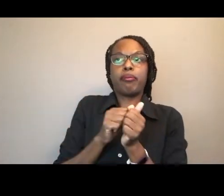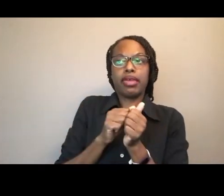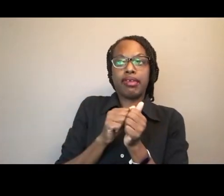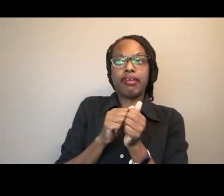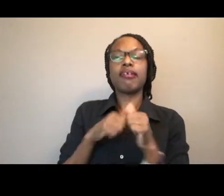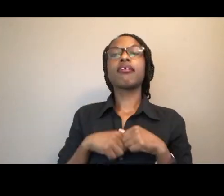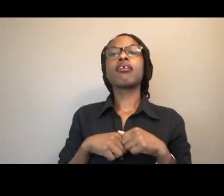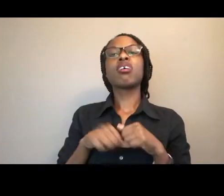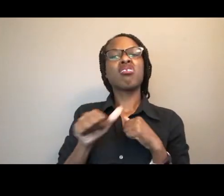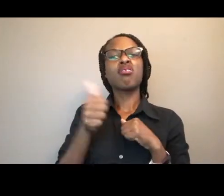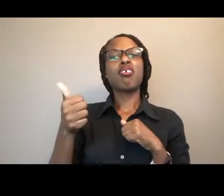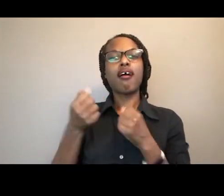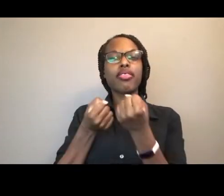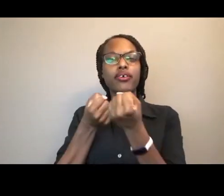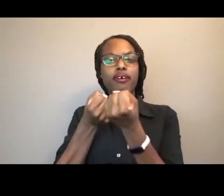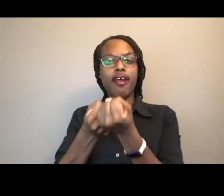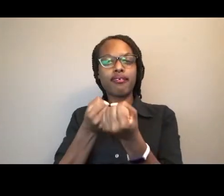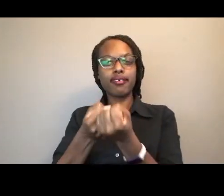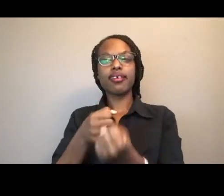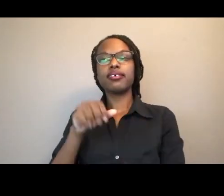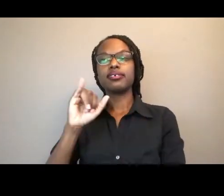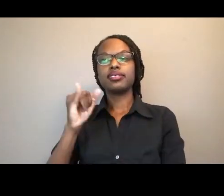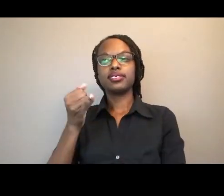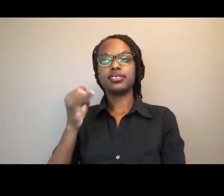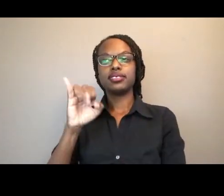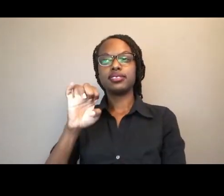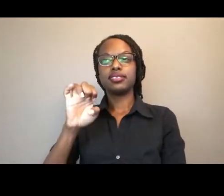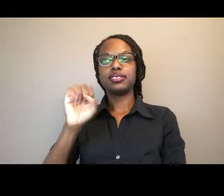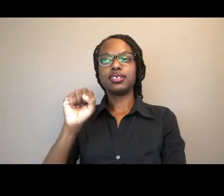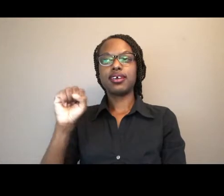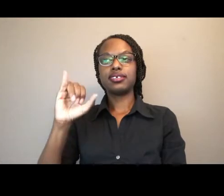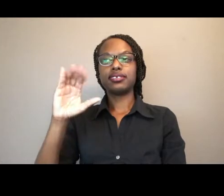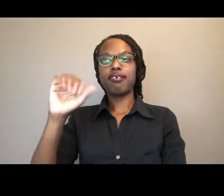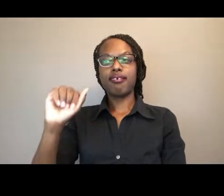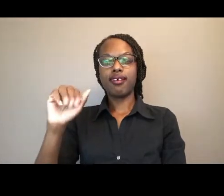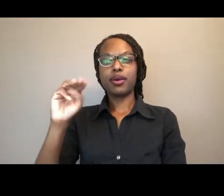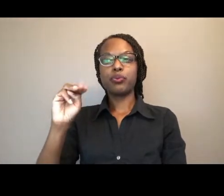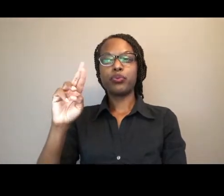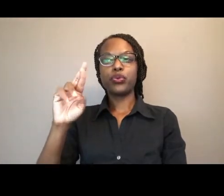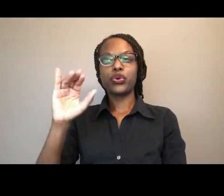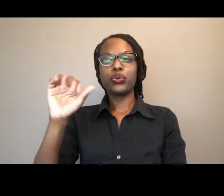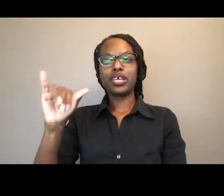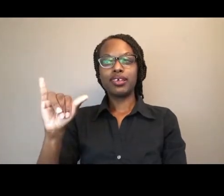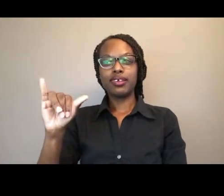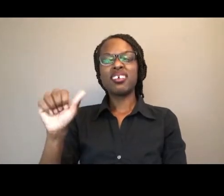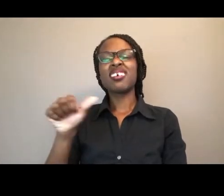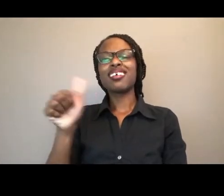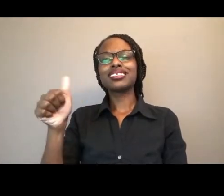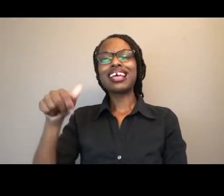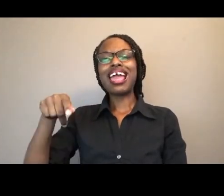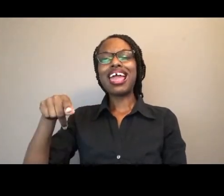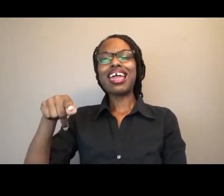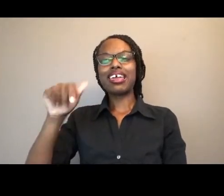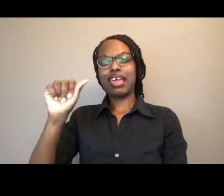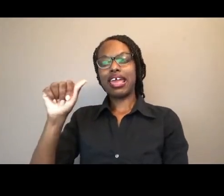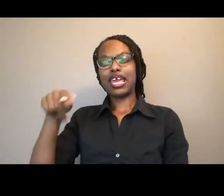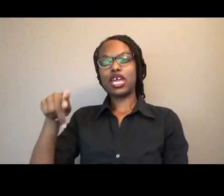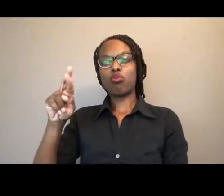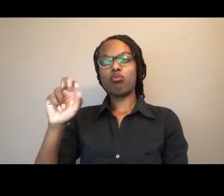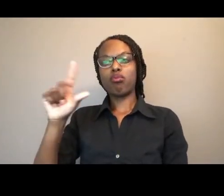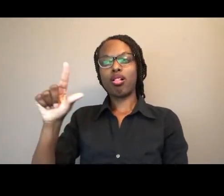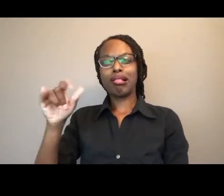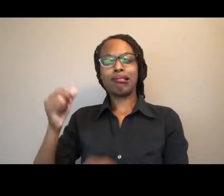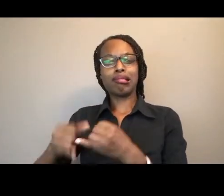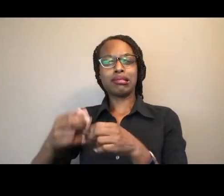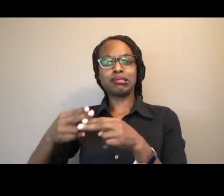April, whose last name I can't remember, and we spent 3 hours